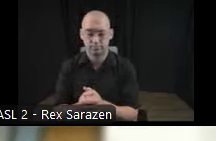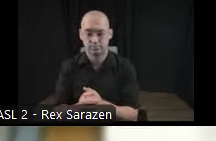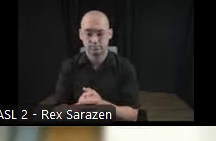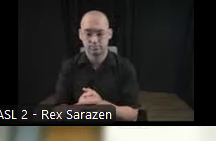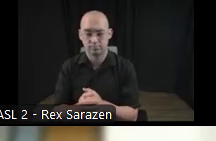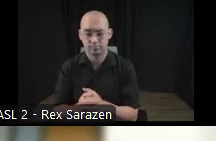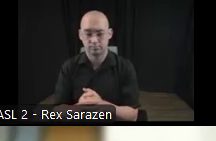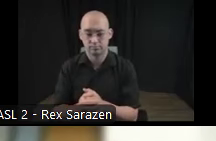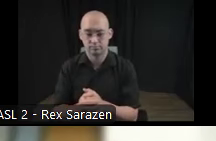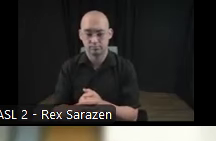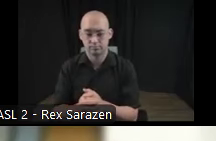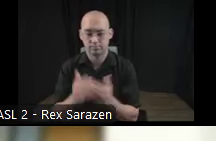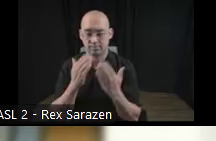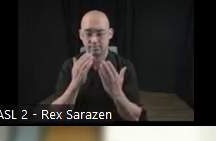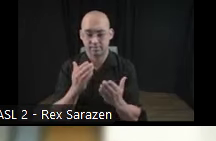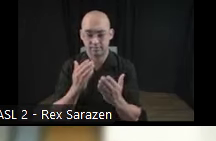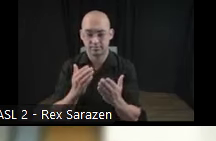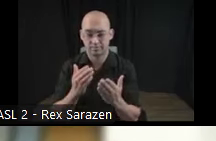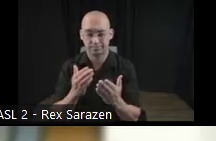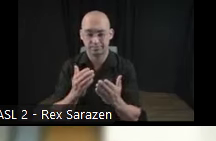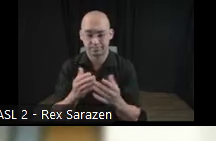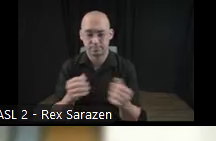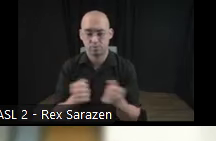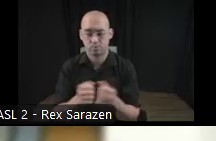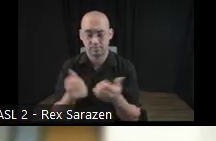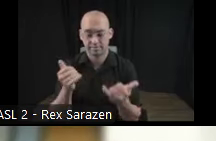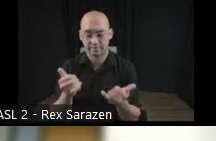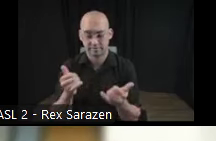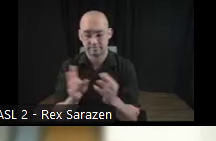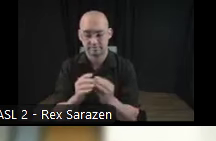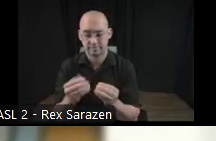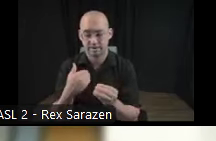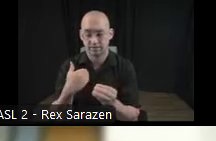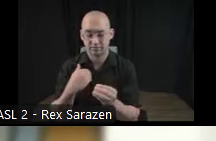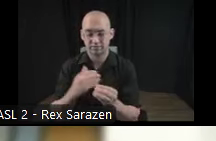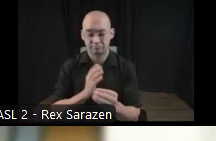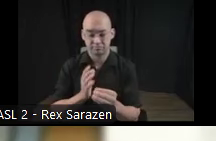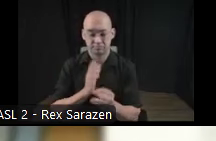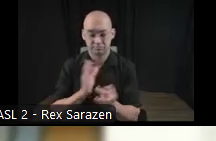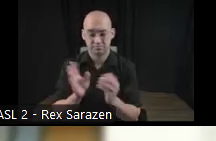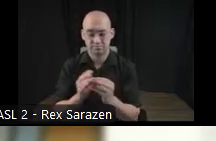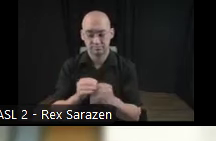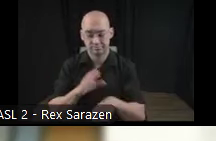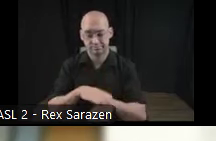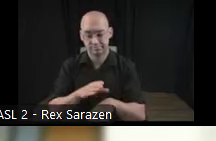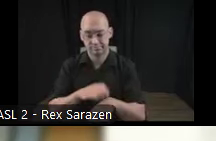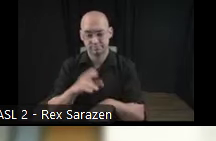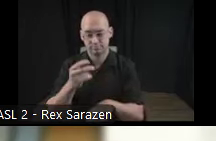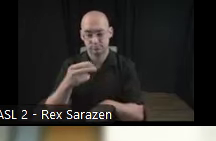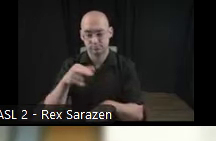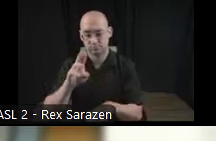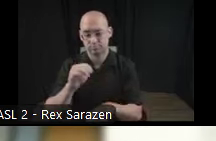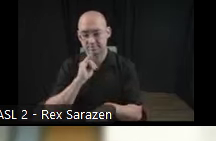All right. Well, thank you. Based on today's attendance, we do have a quorum. As a reminder, quorum for this committee is